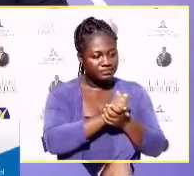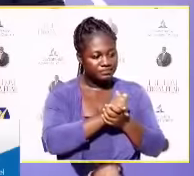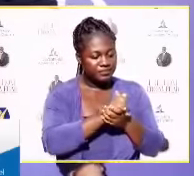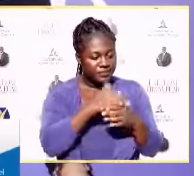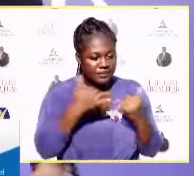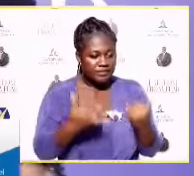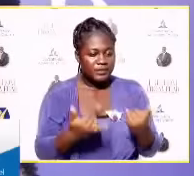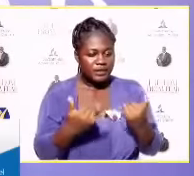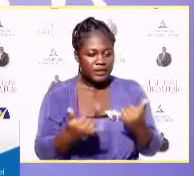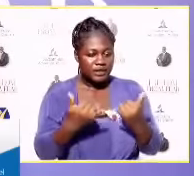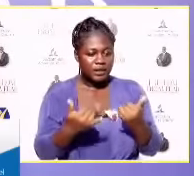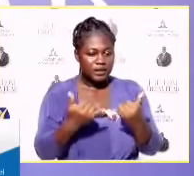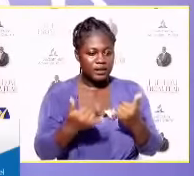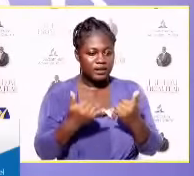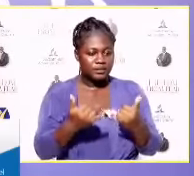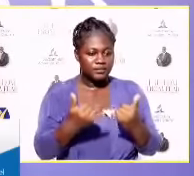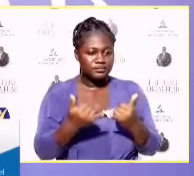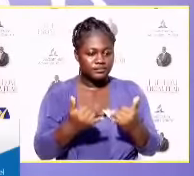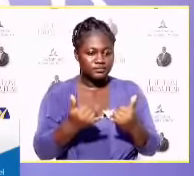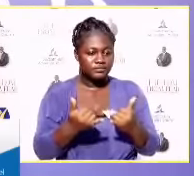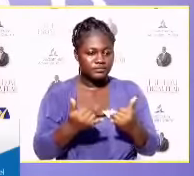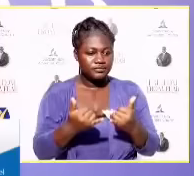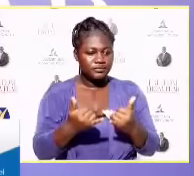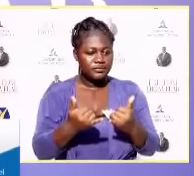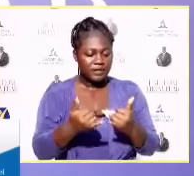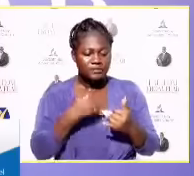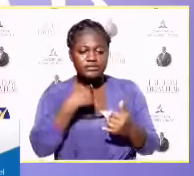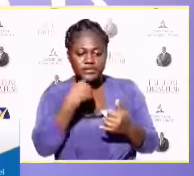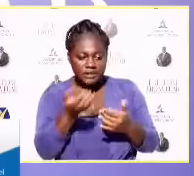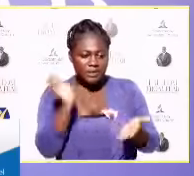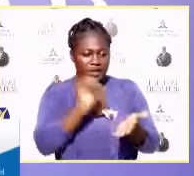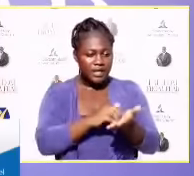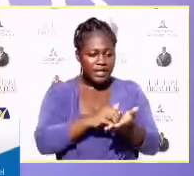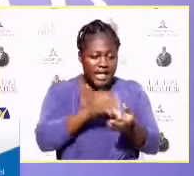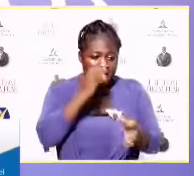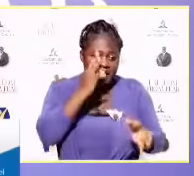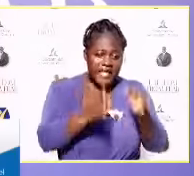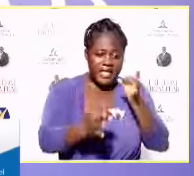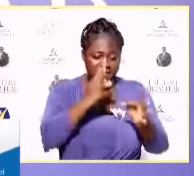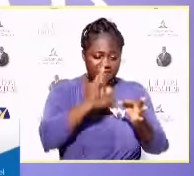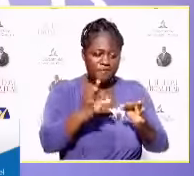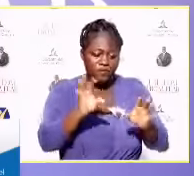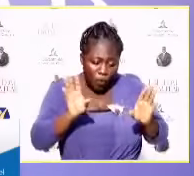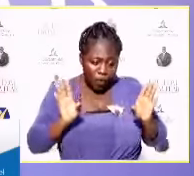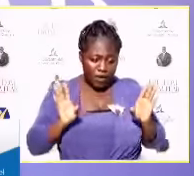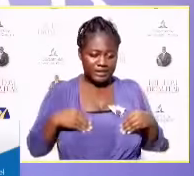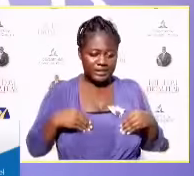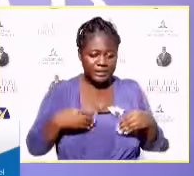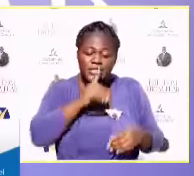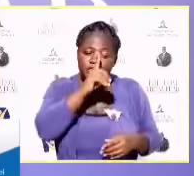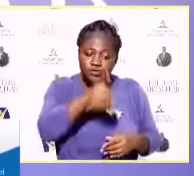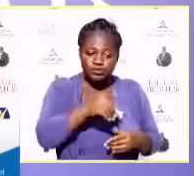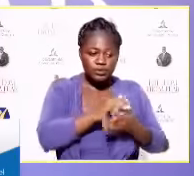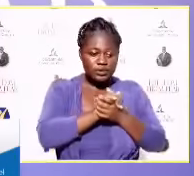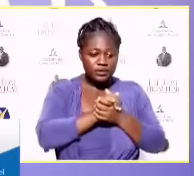Now, let me hit it again. When you receive the truth